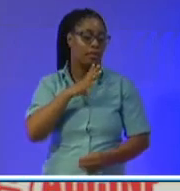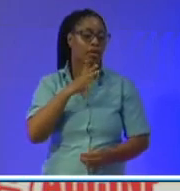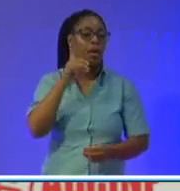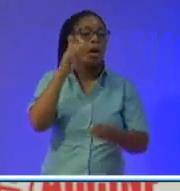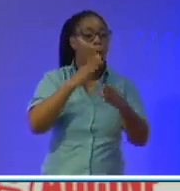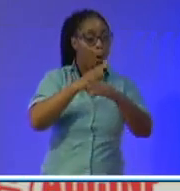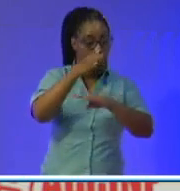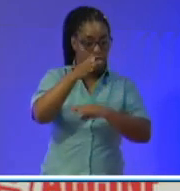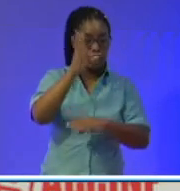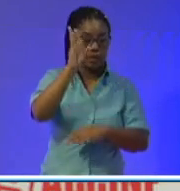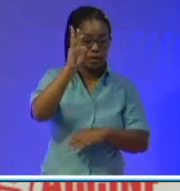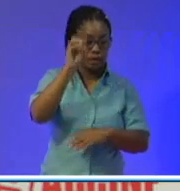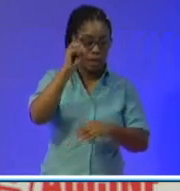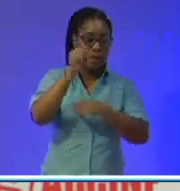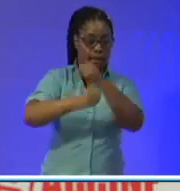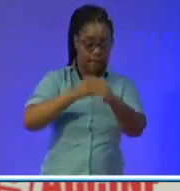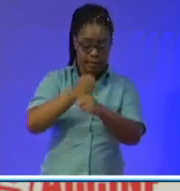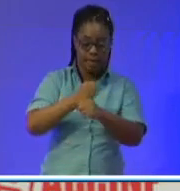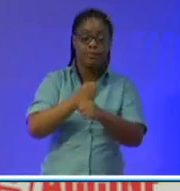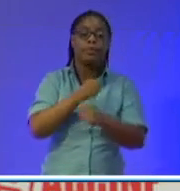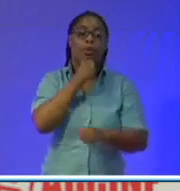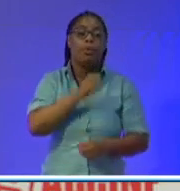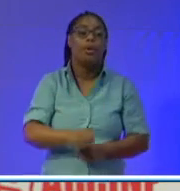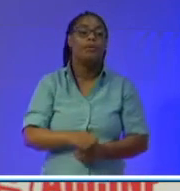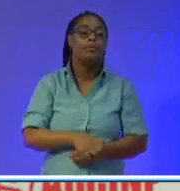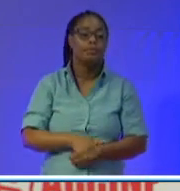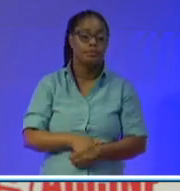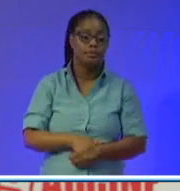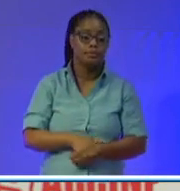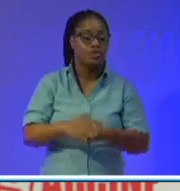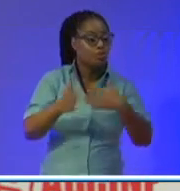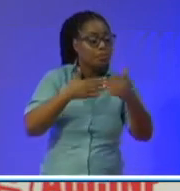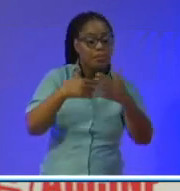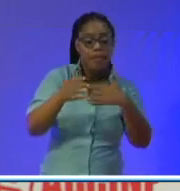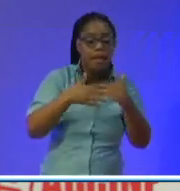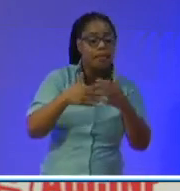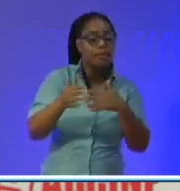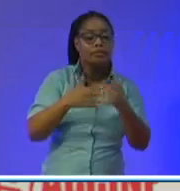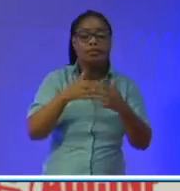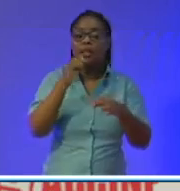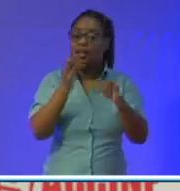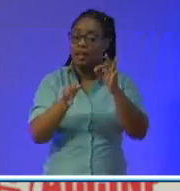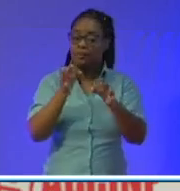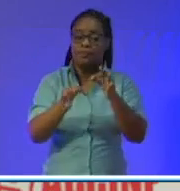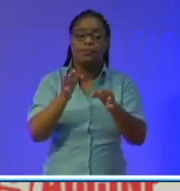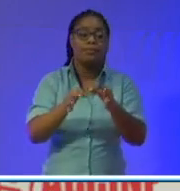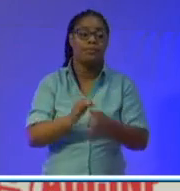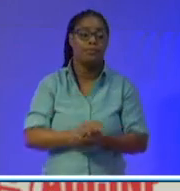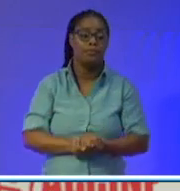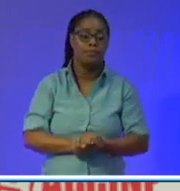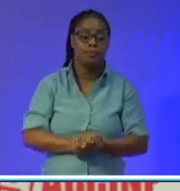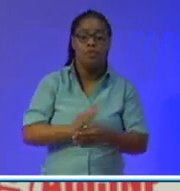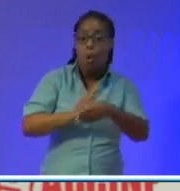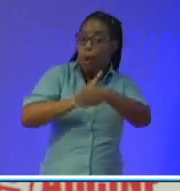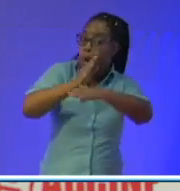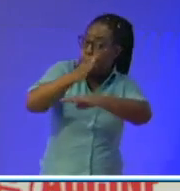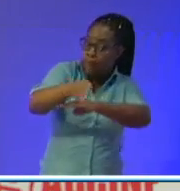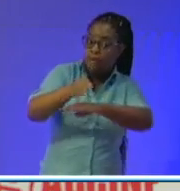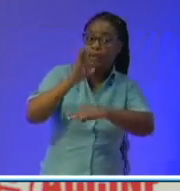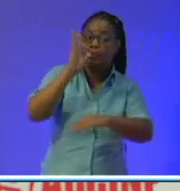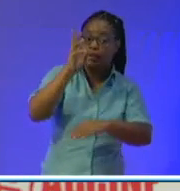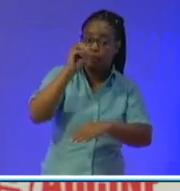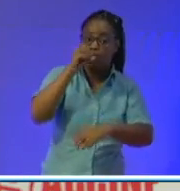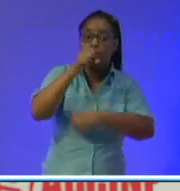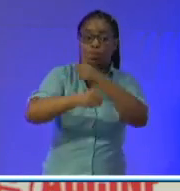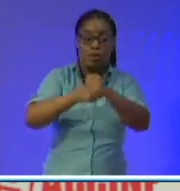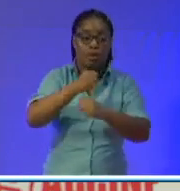regardless of disease state, who have received the Sinopharm vaccine. So if you're over 60, whether you